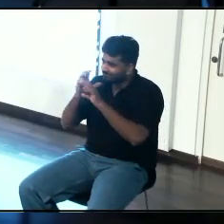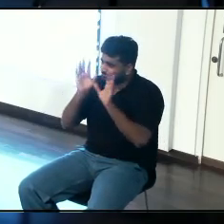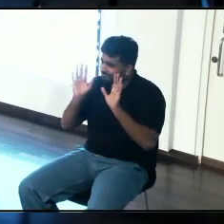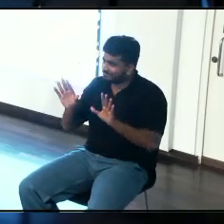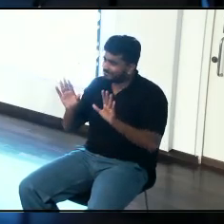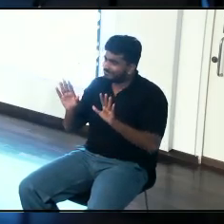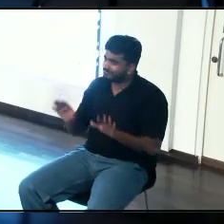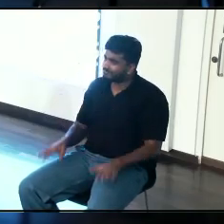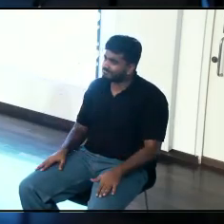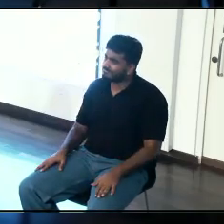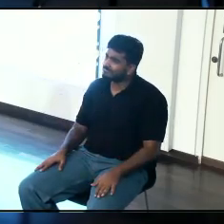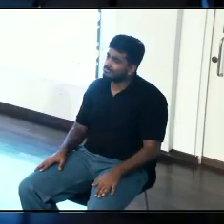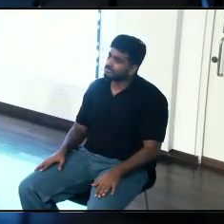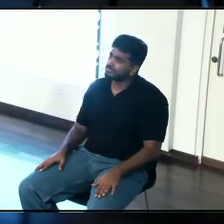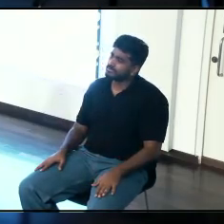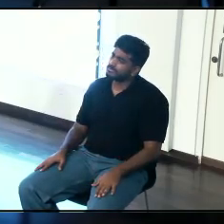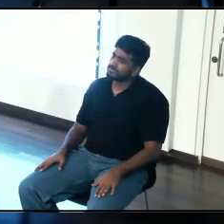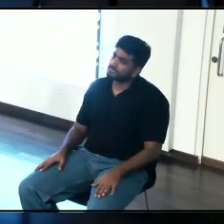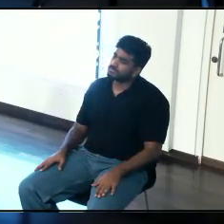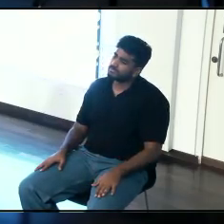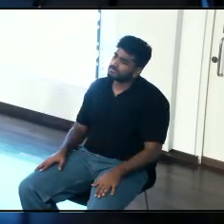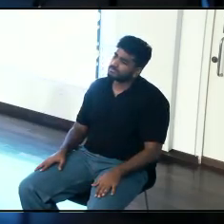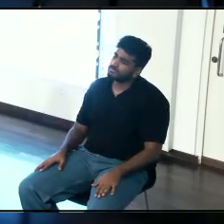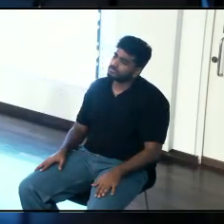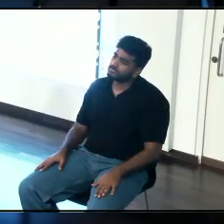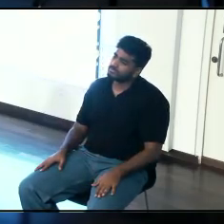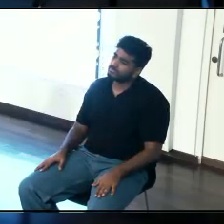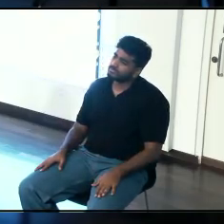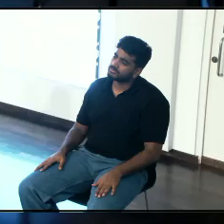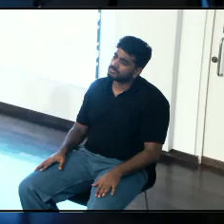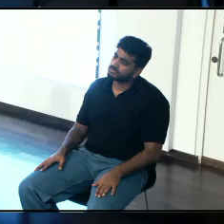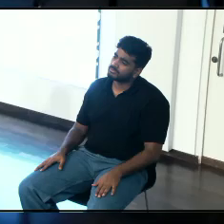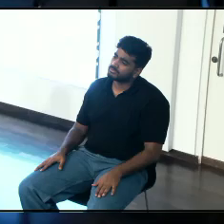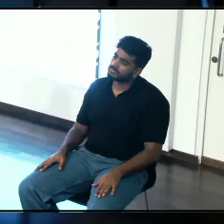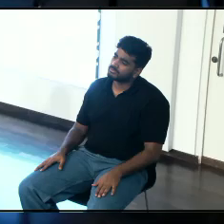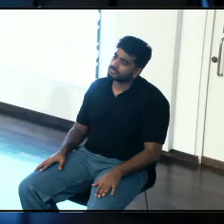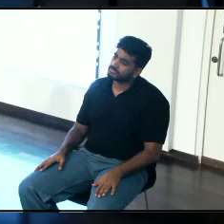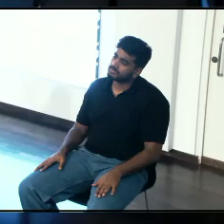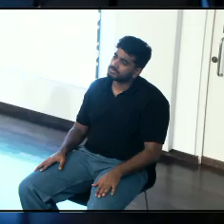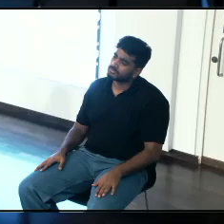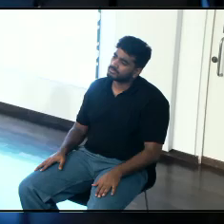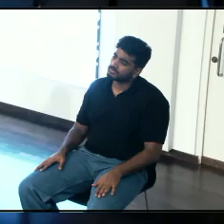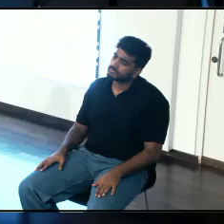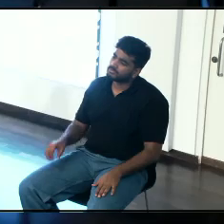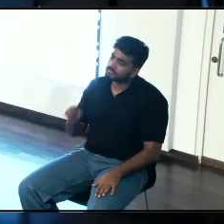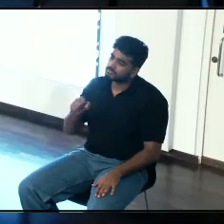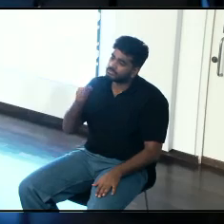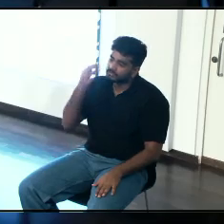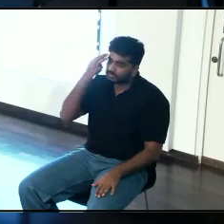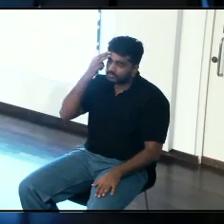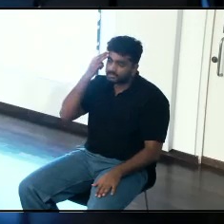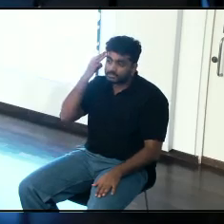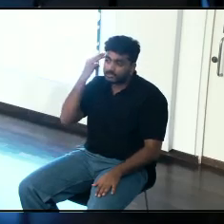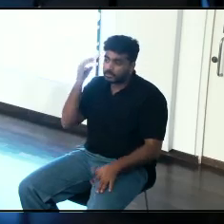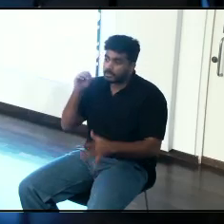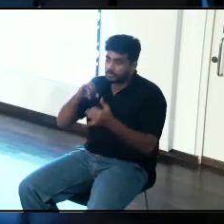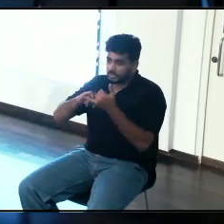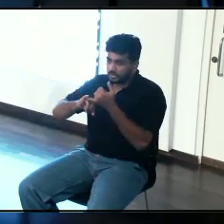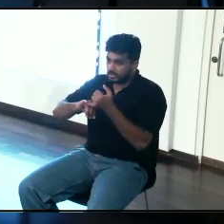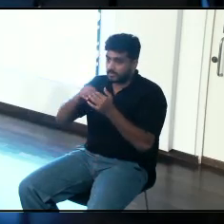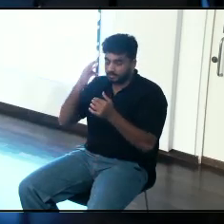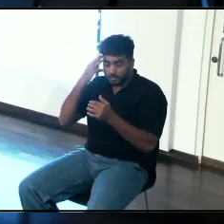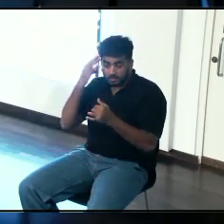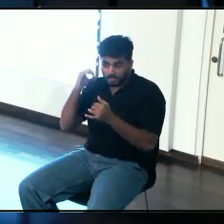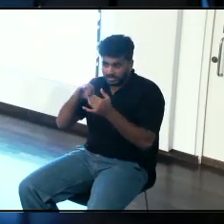a kind of cell that called as memory place cells. They called as place